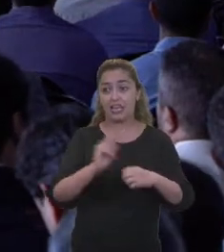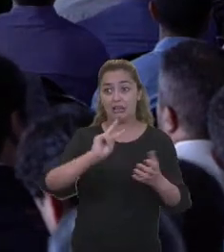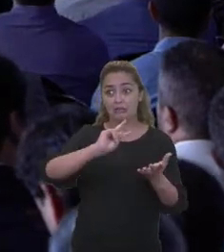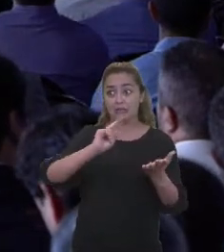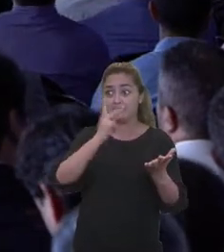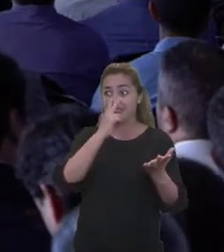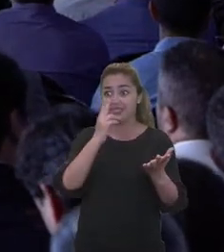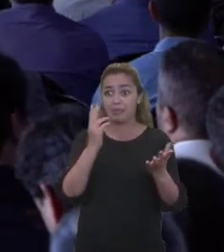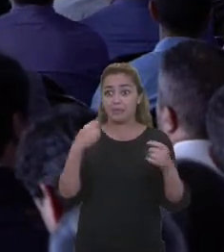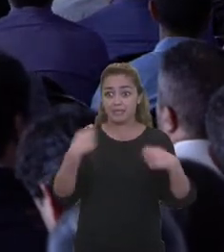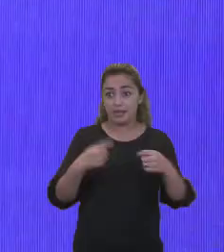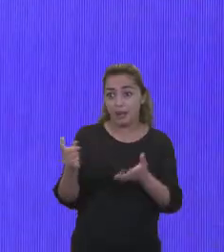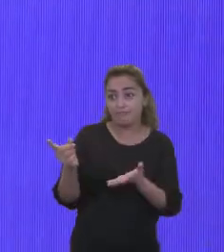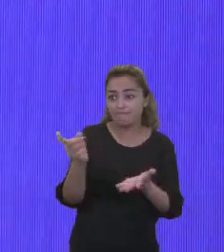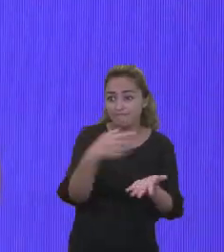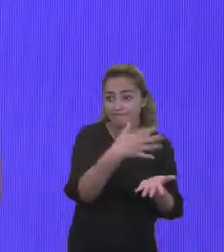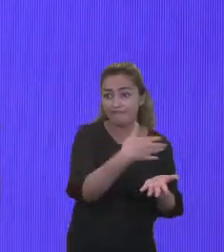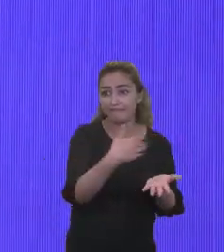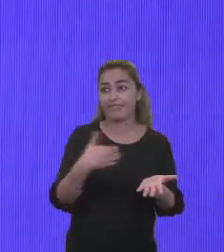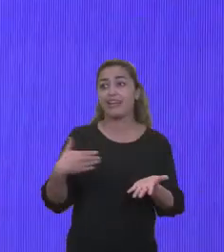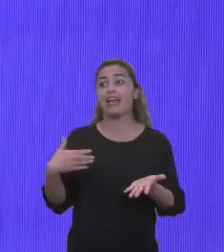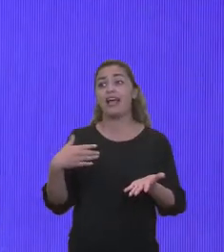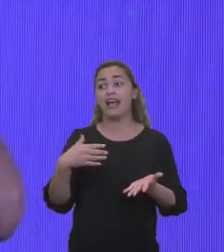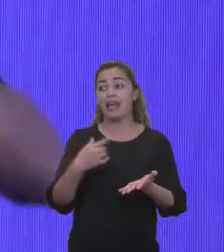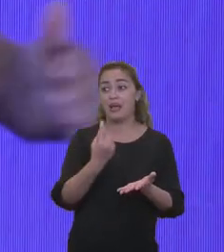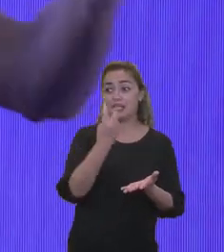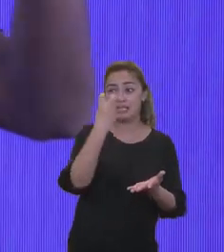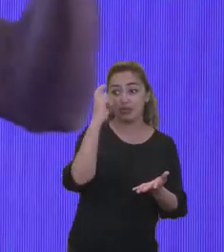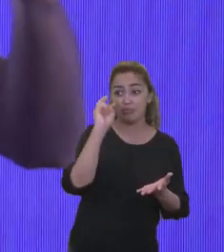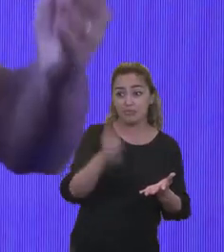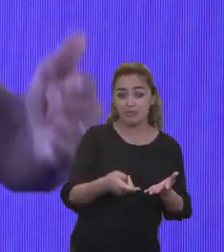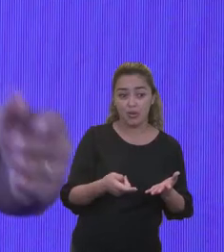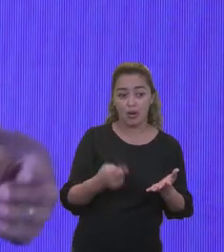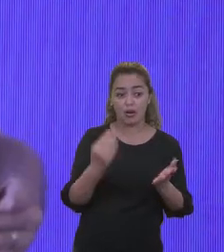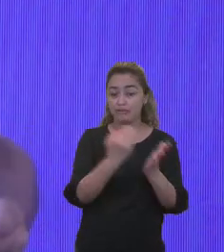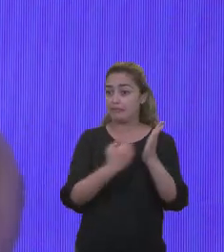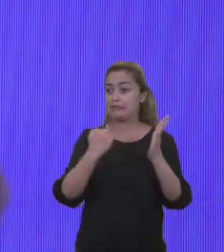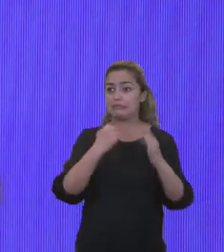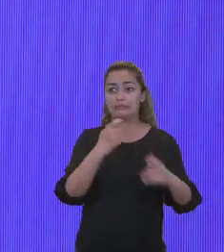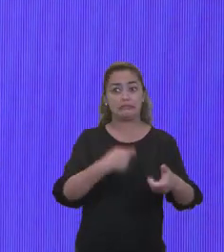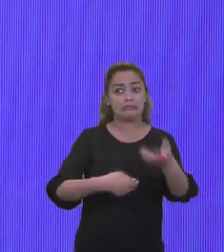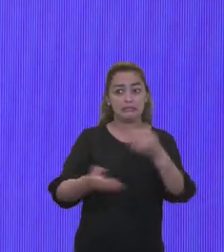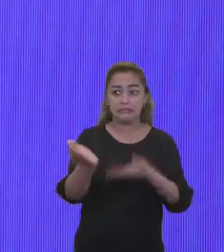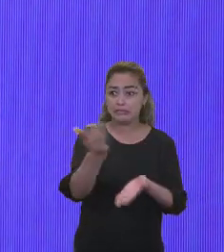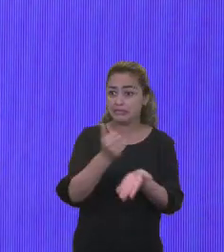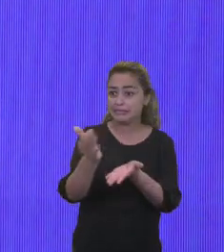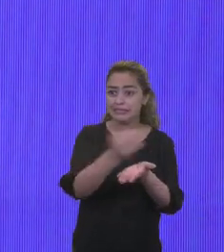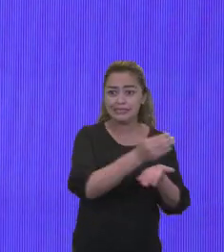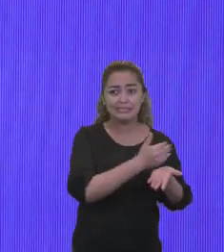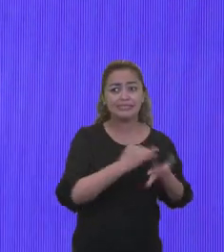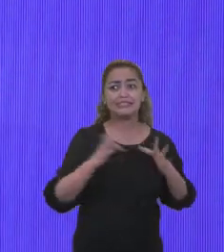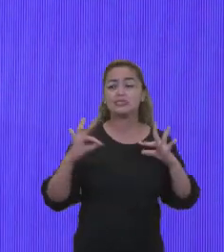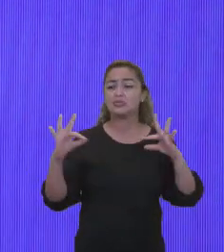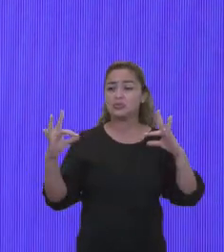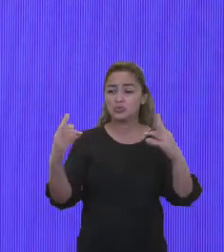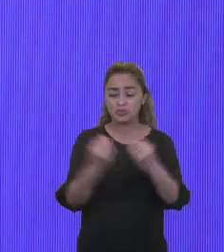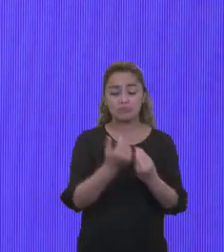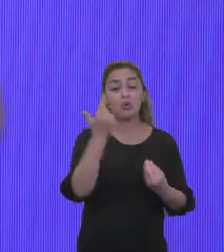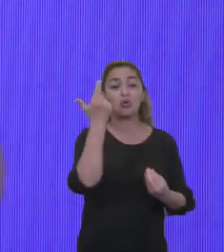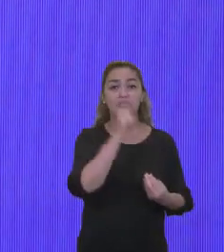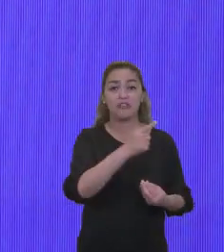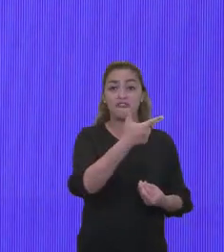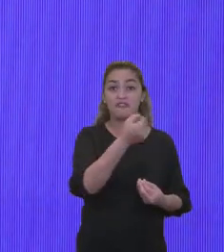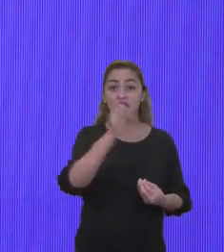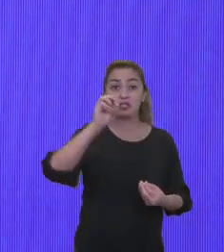okay, I'm going to double my goal. And last night we did a dinner in São Paulo. We broke all